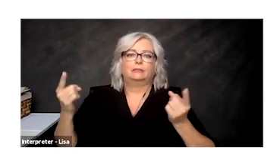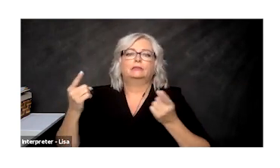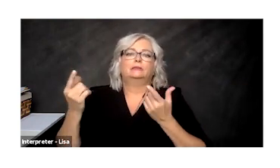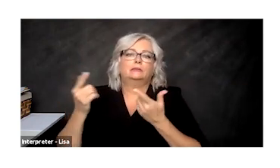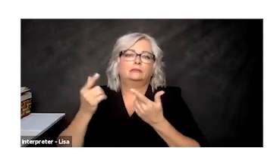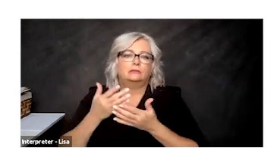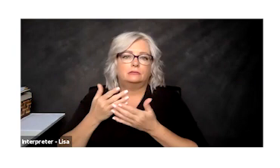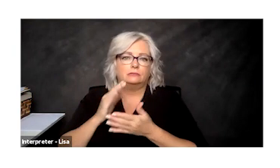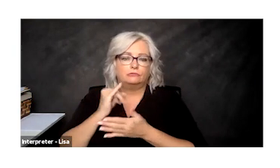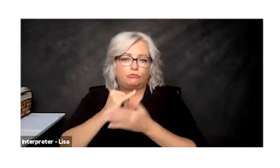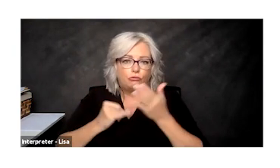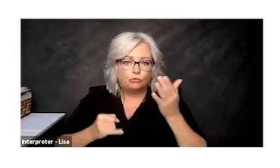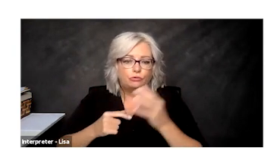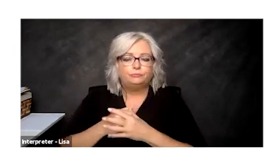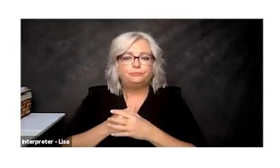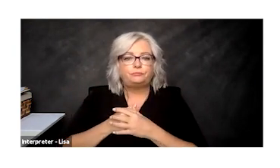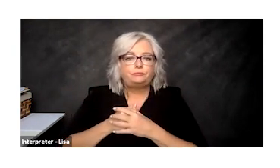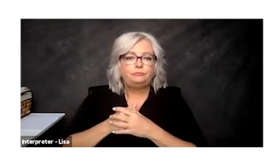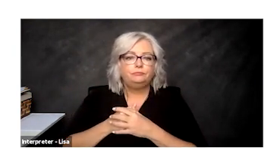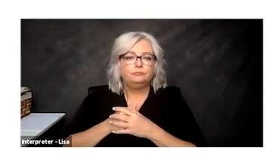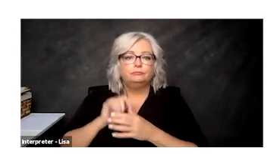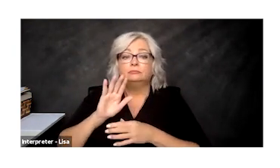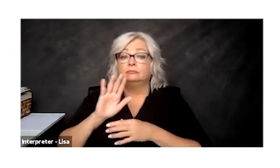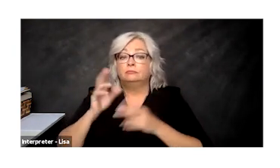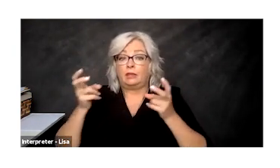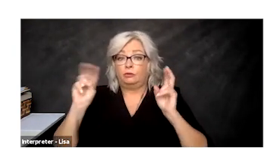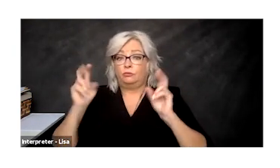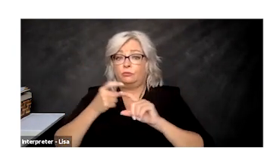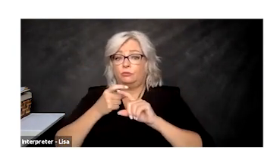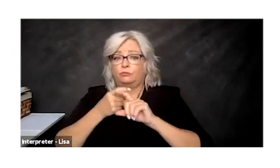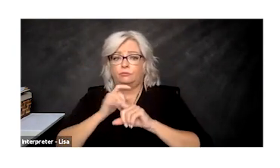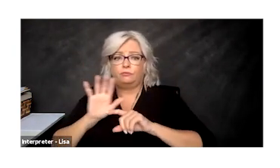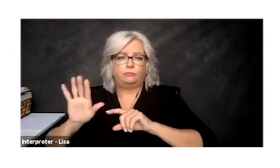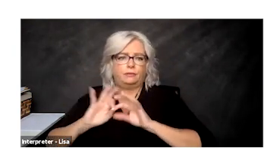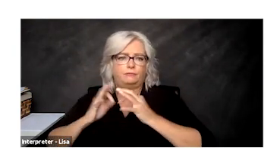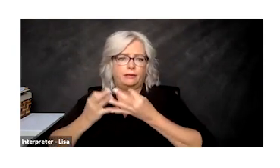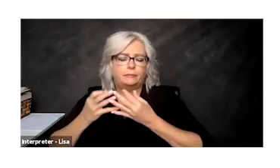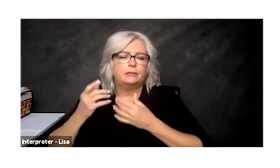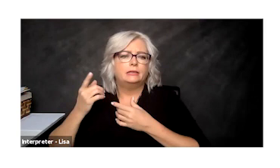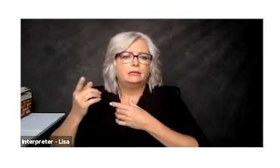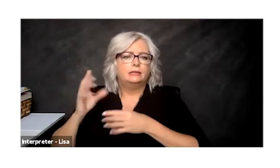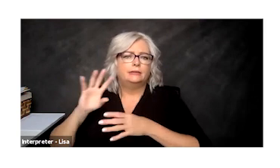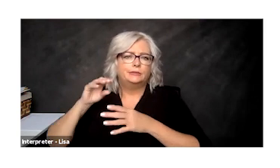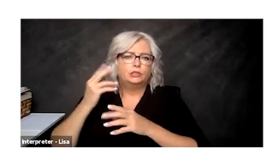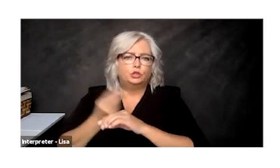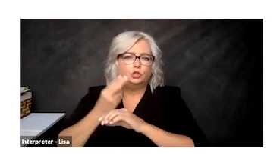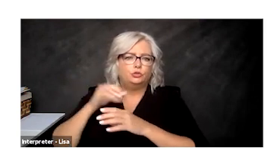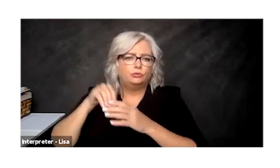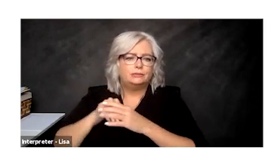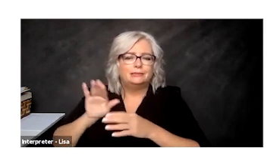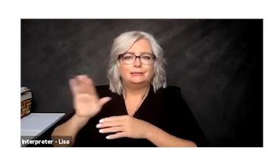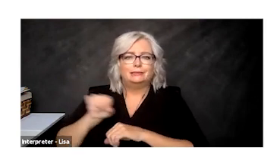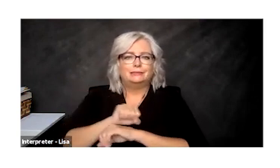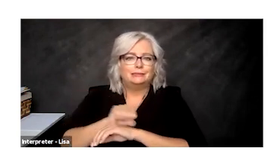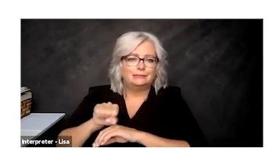quilt that's around his waist is actually a family quilt that he often incorporates in his stage tableaus. And he